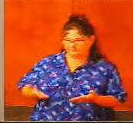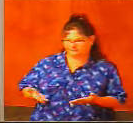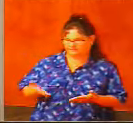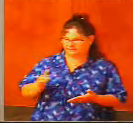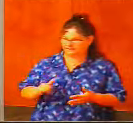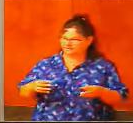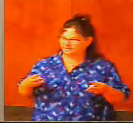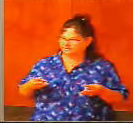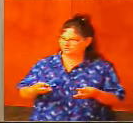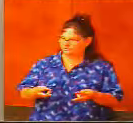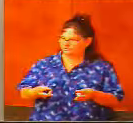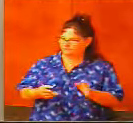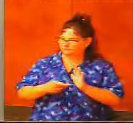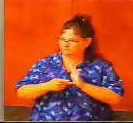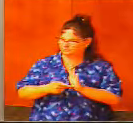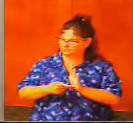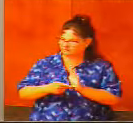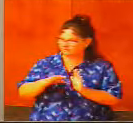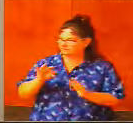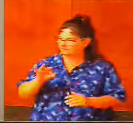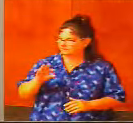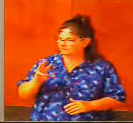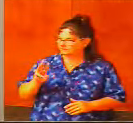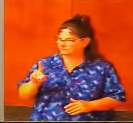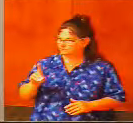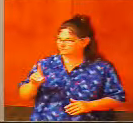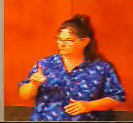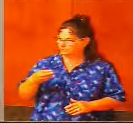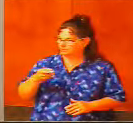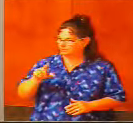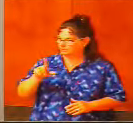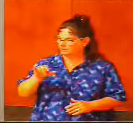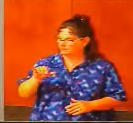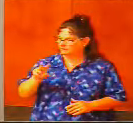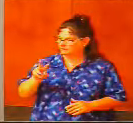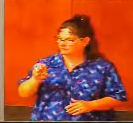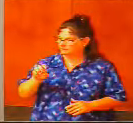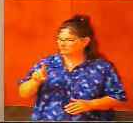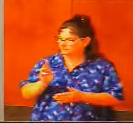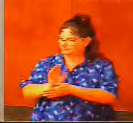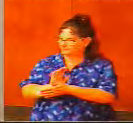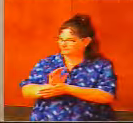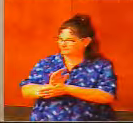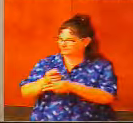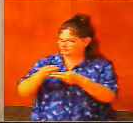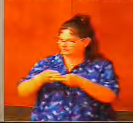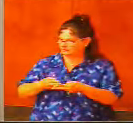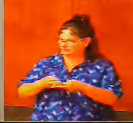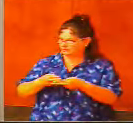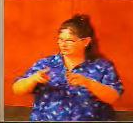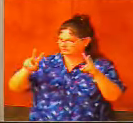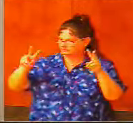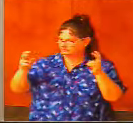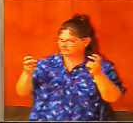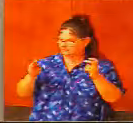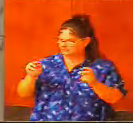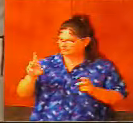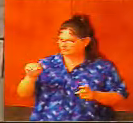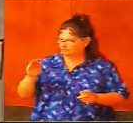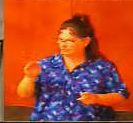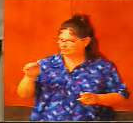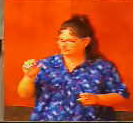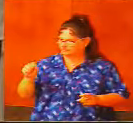That's the way it's presented in the 1961 Hollywood movie entitled Barabbas. I don't know if any of